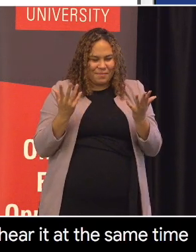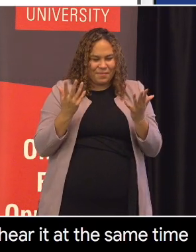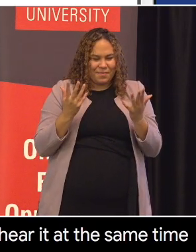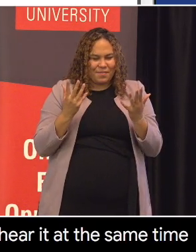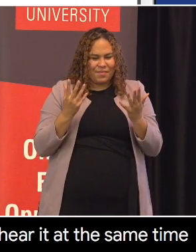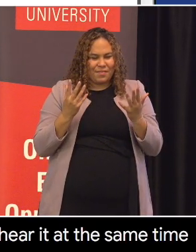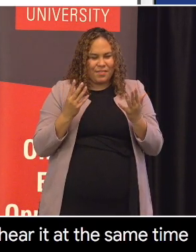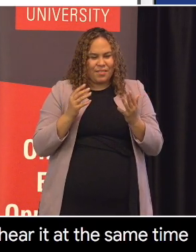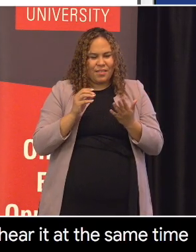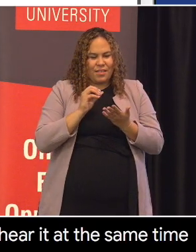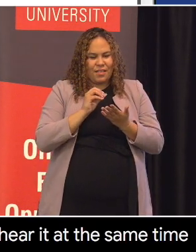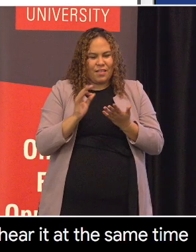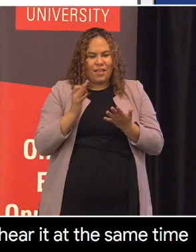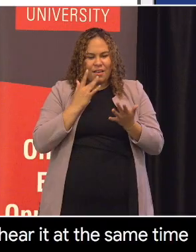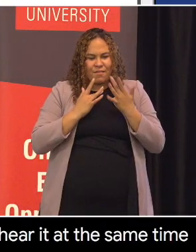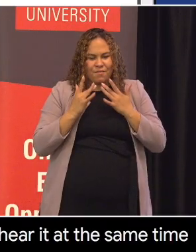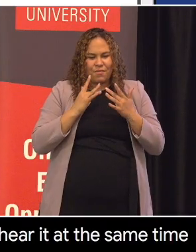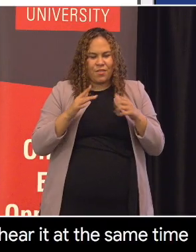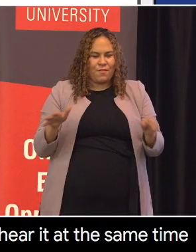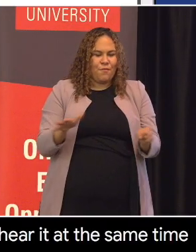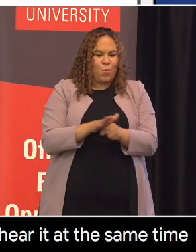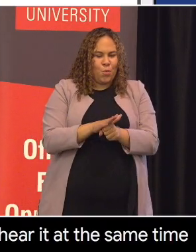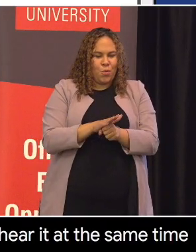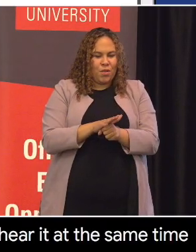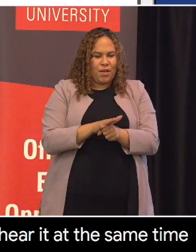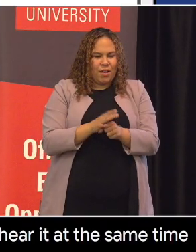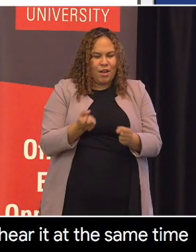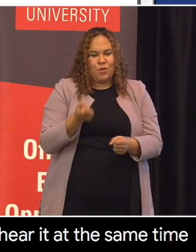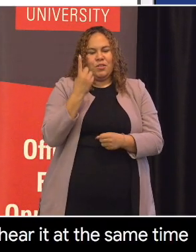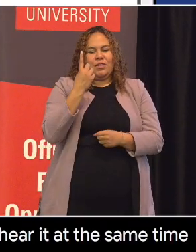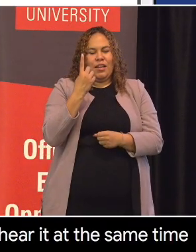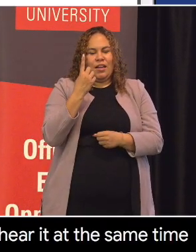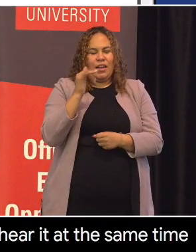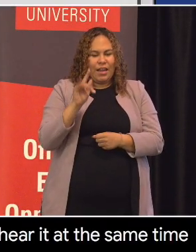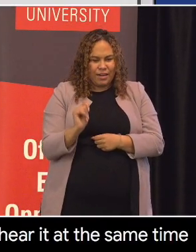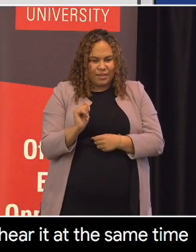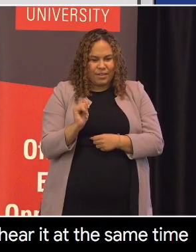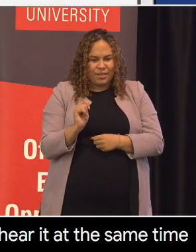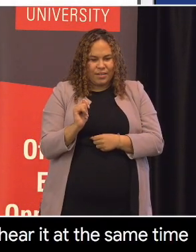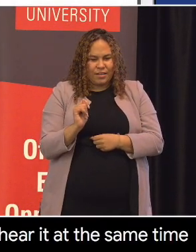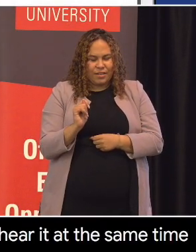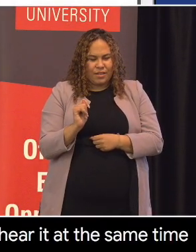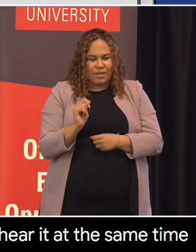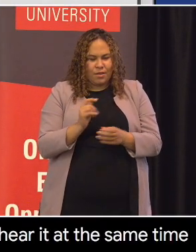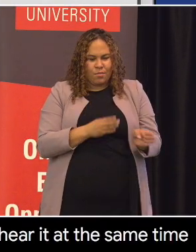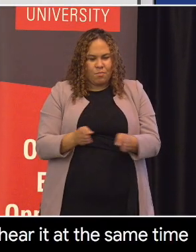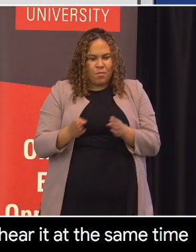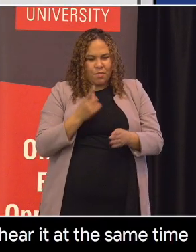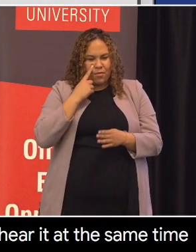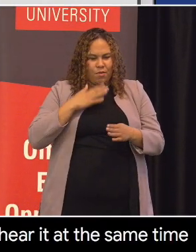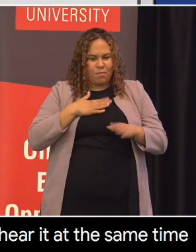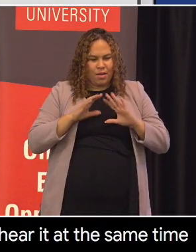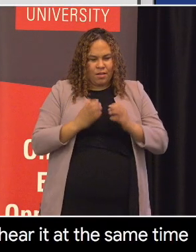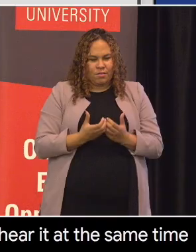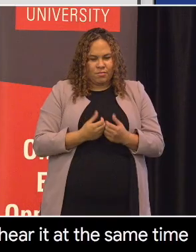of and fully understand it. Preparation formicless.